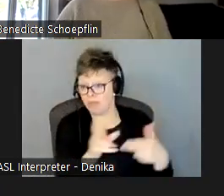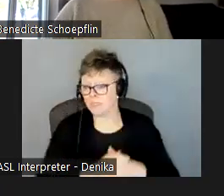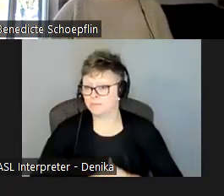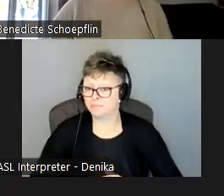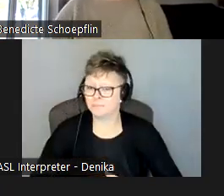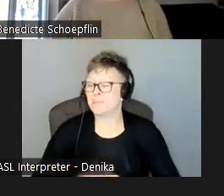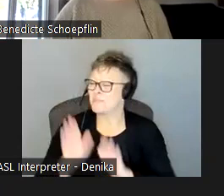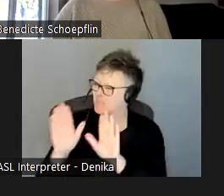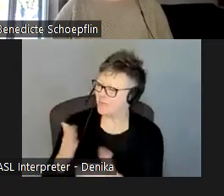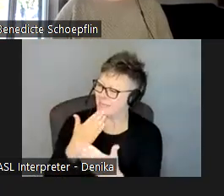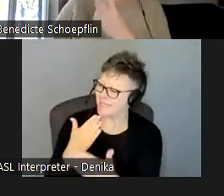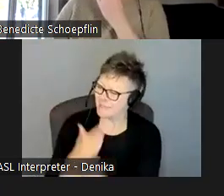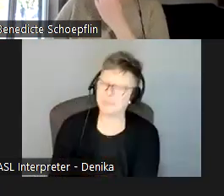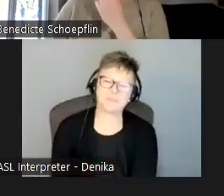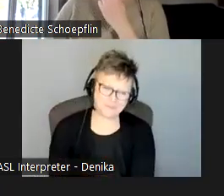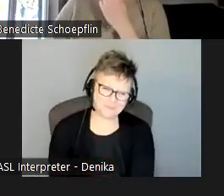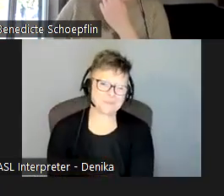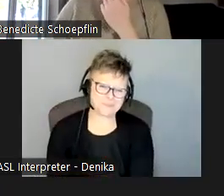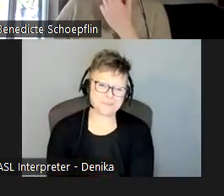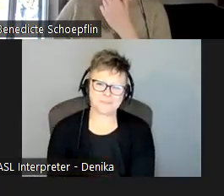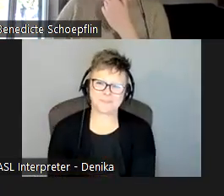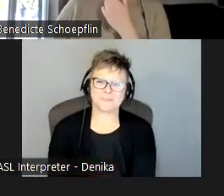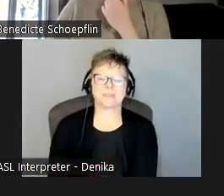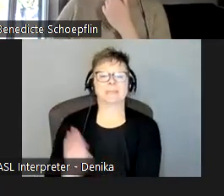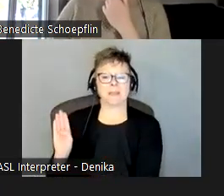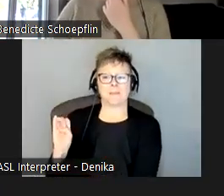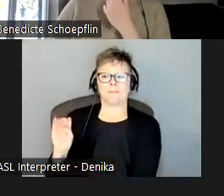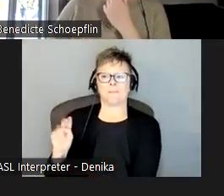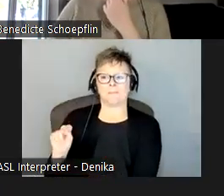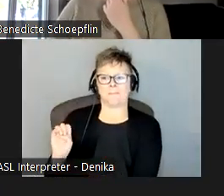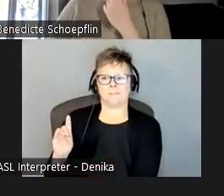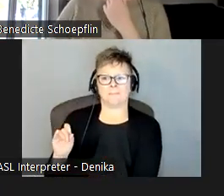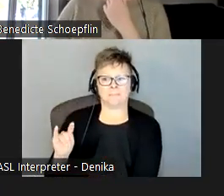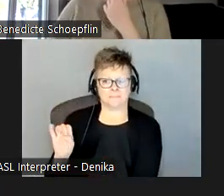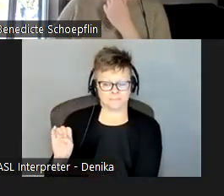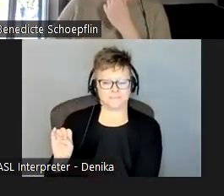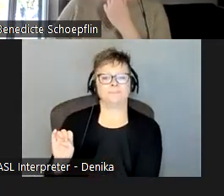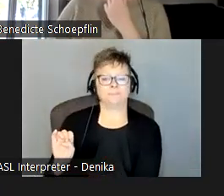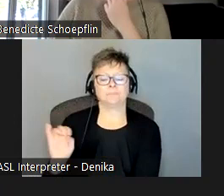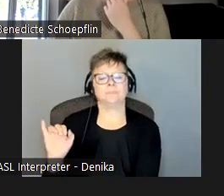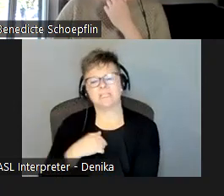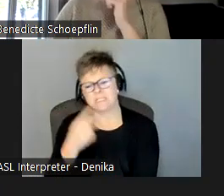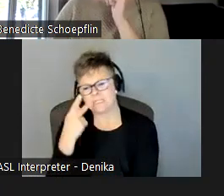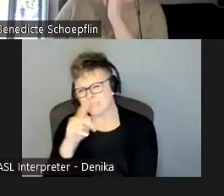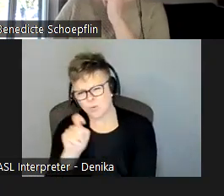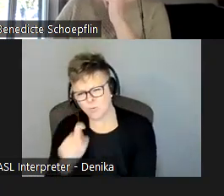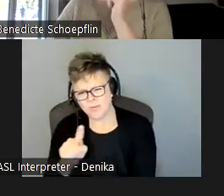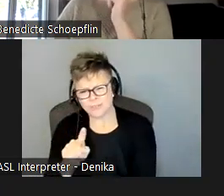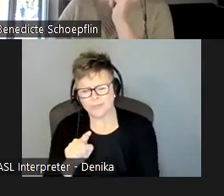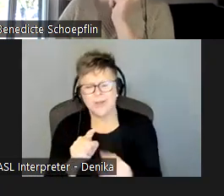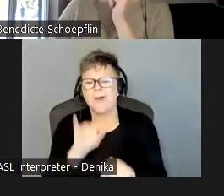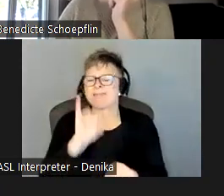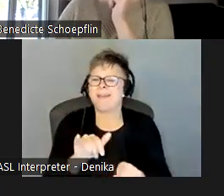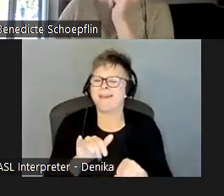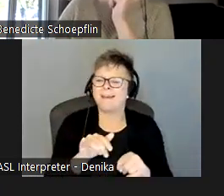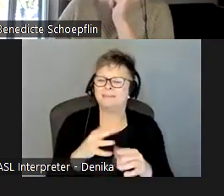you. Let's see. I also saw a question that was inquiring about success stories. Do